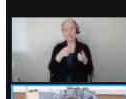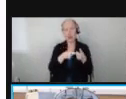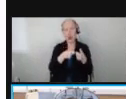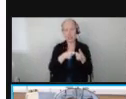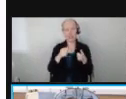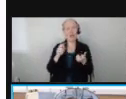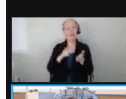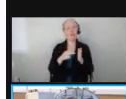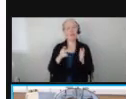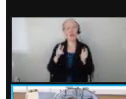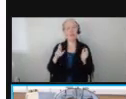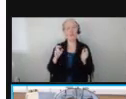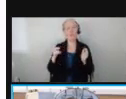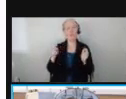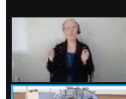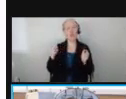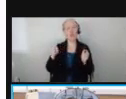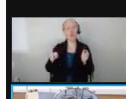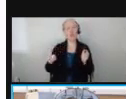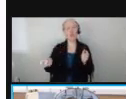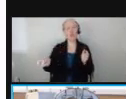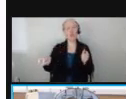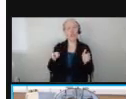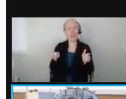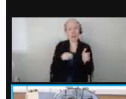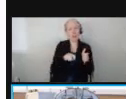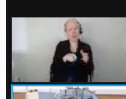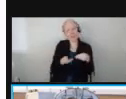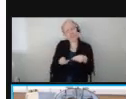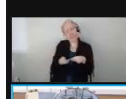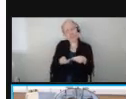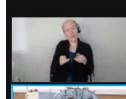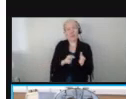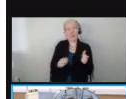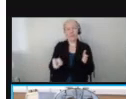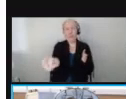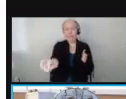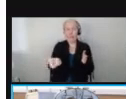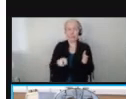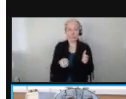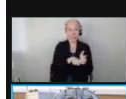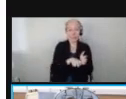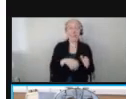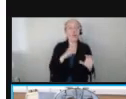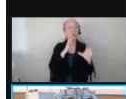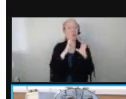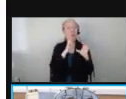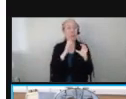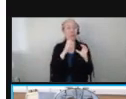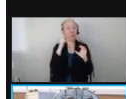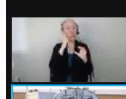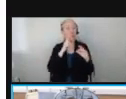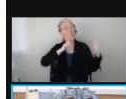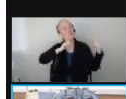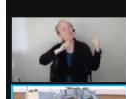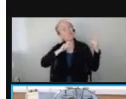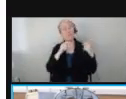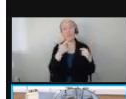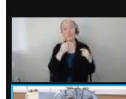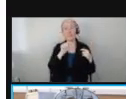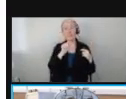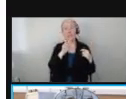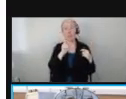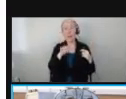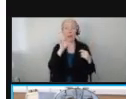in to recharge. It's sort of a communications hub for talking to Gateway or talking back to Earth. The idea is this vehicle would have a